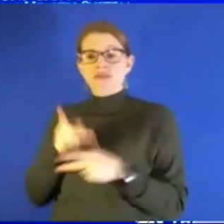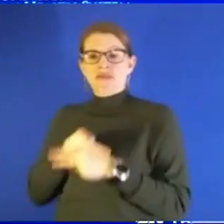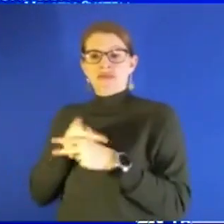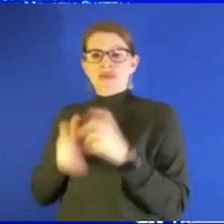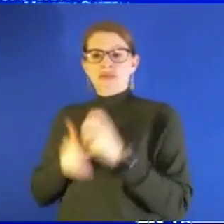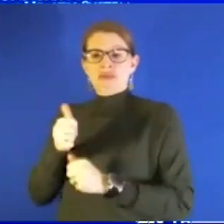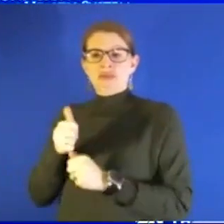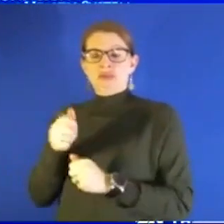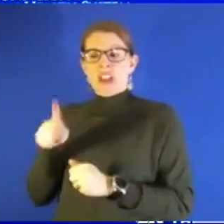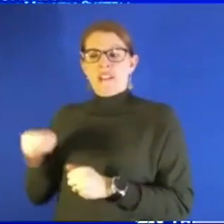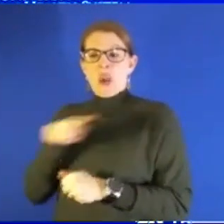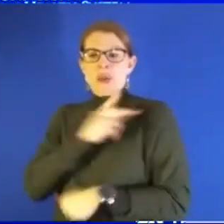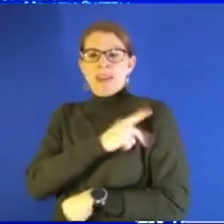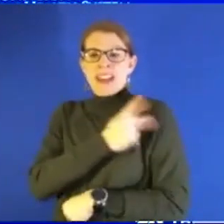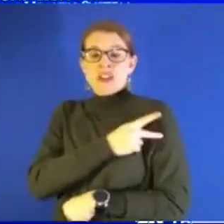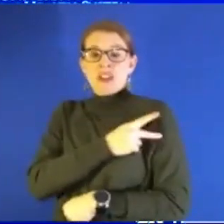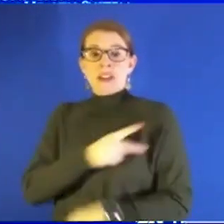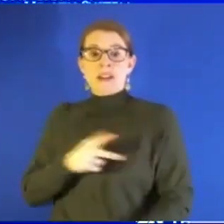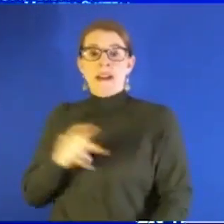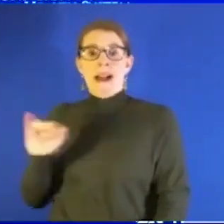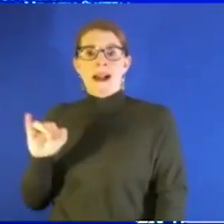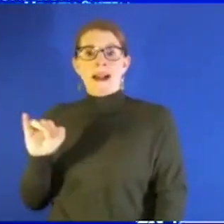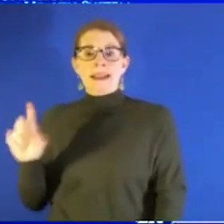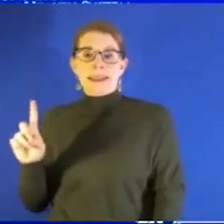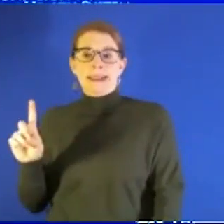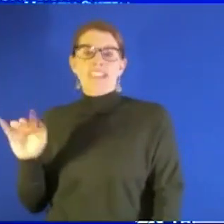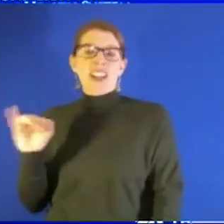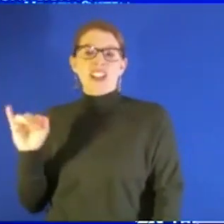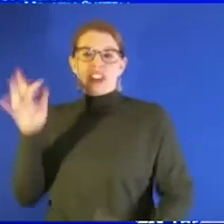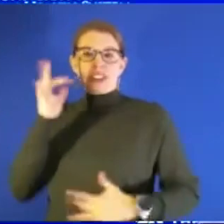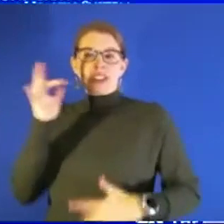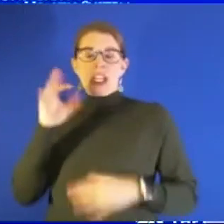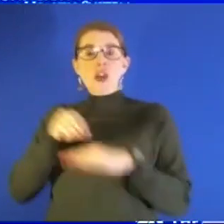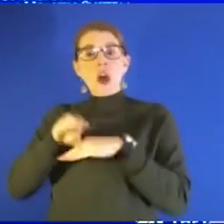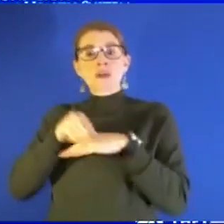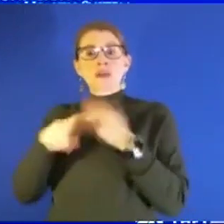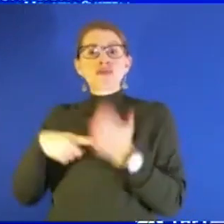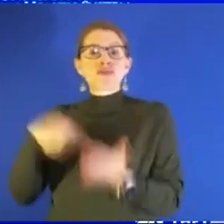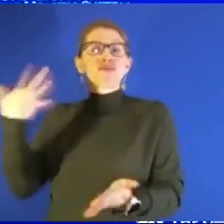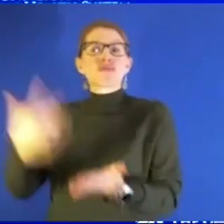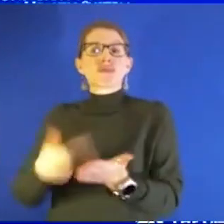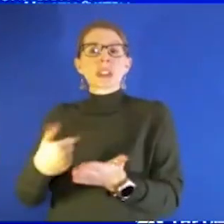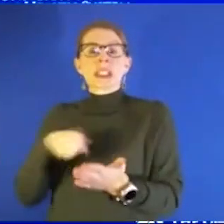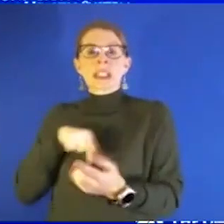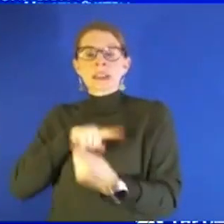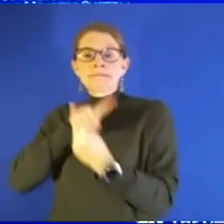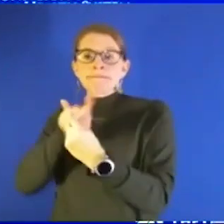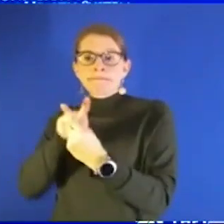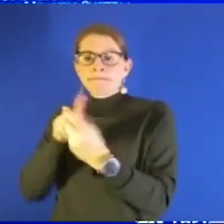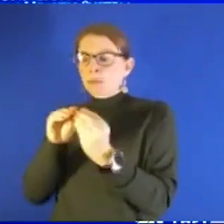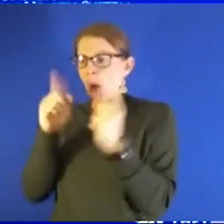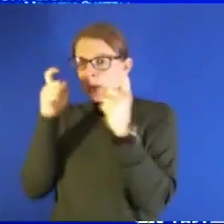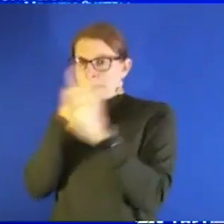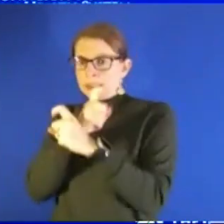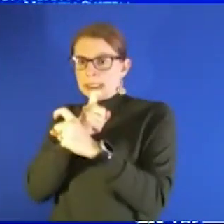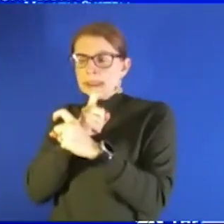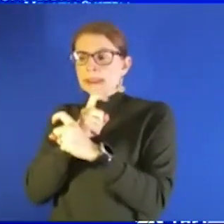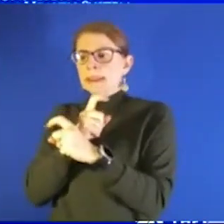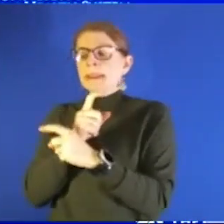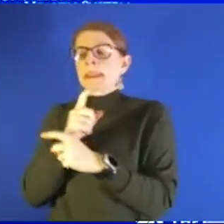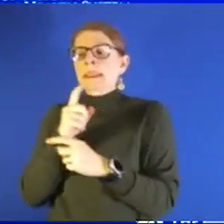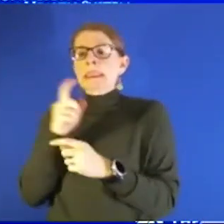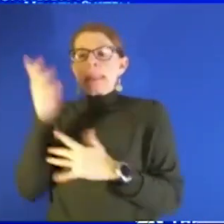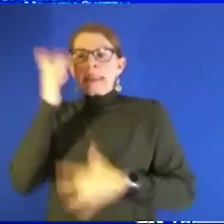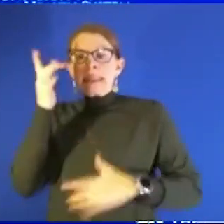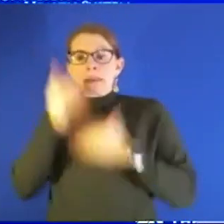patients. ID gets consulted occasionally because we need to come in with some more of the complex disease processes. But like I said, this weekend